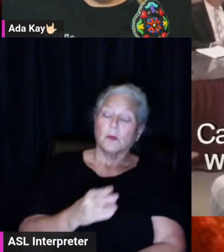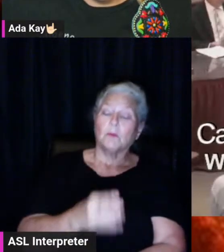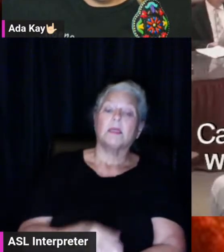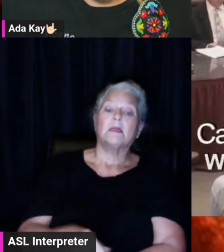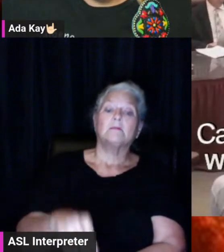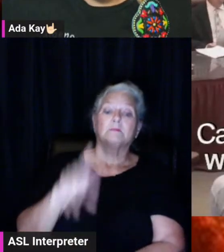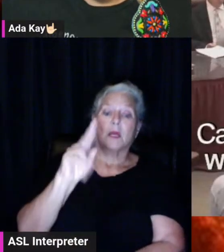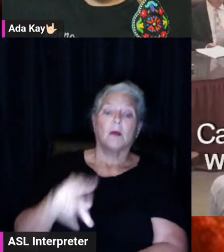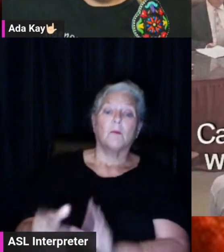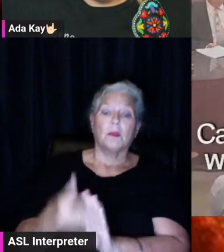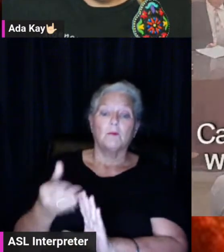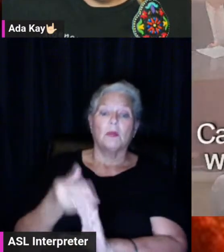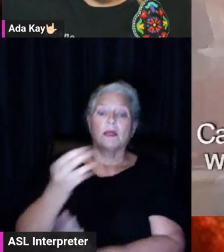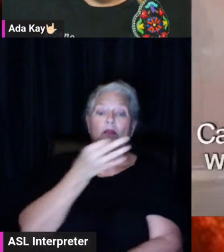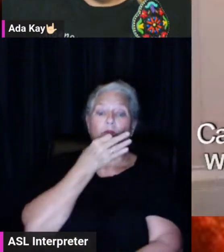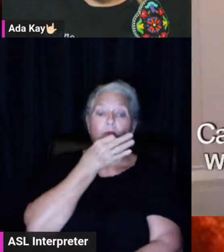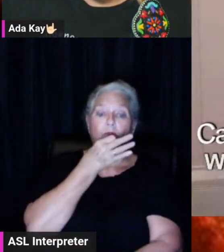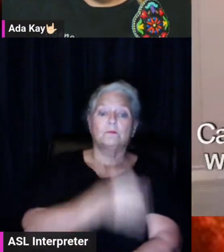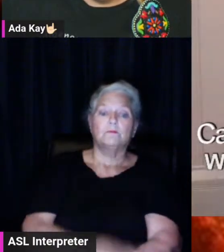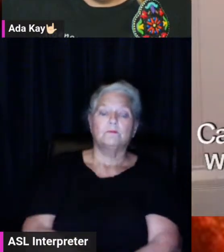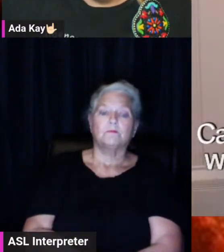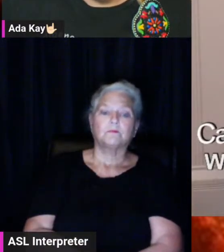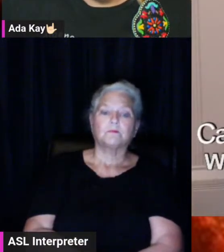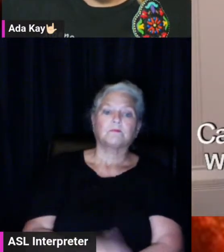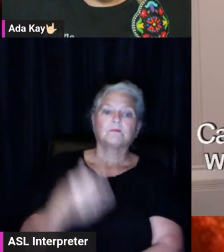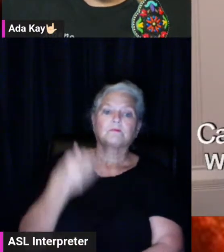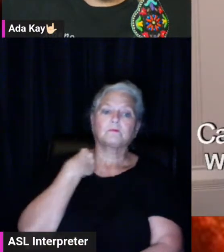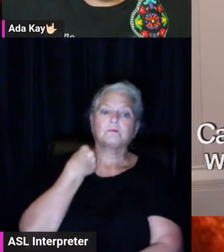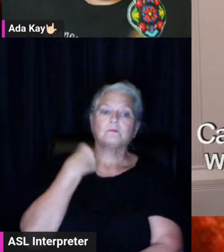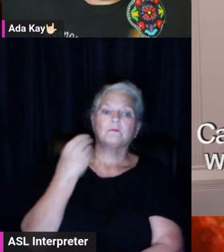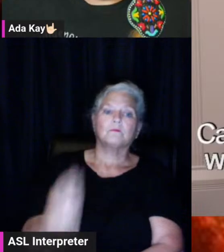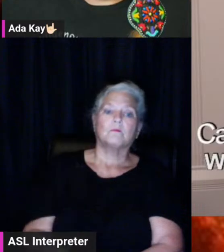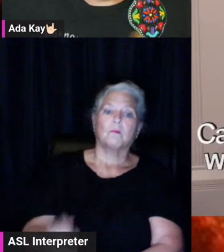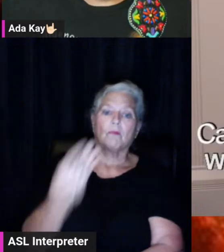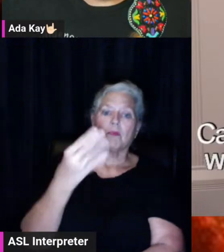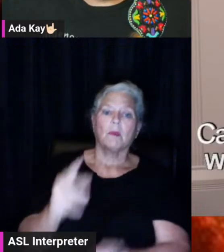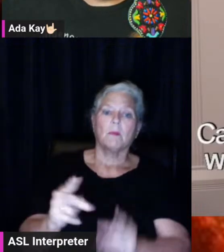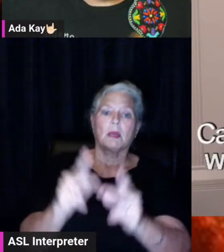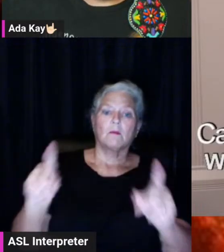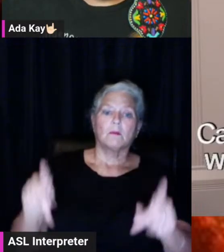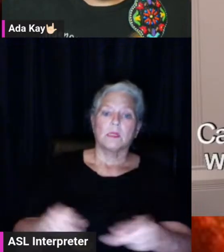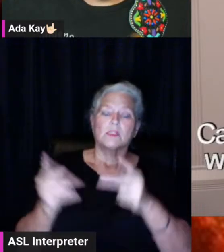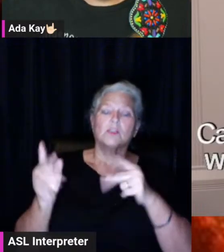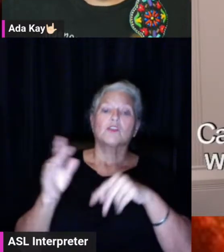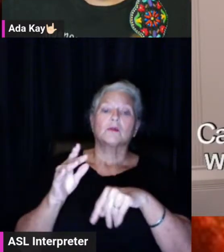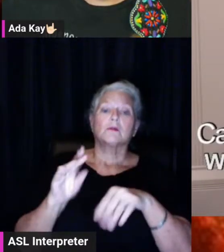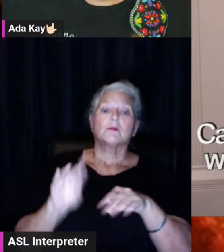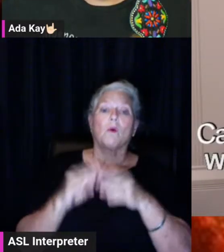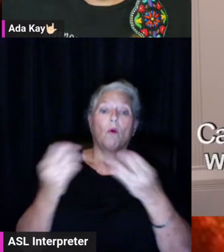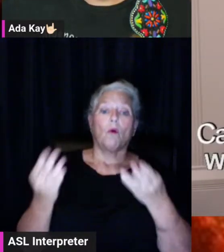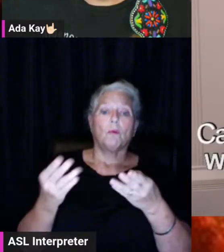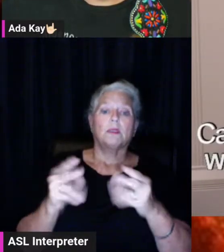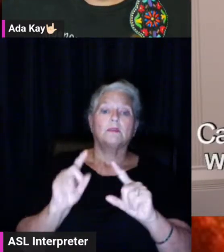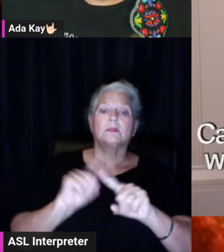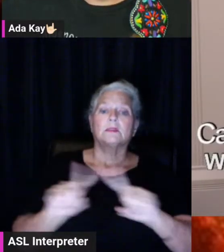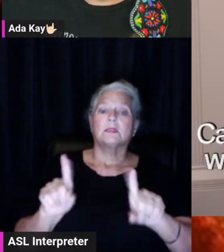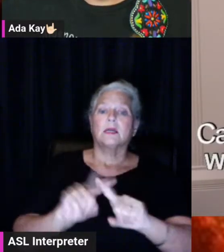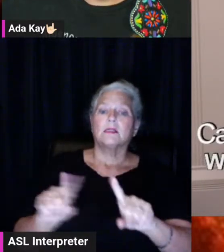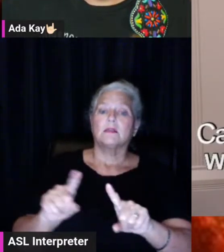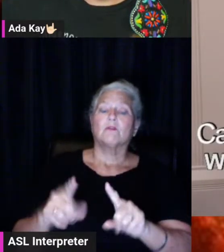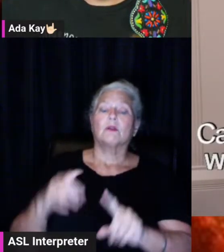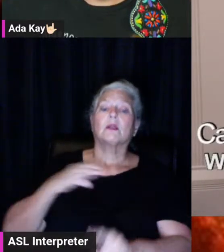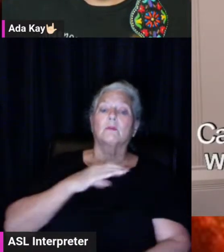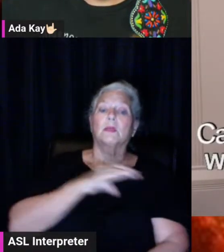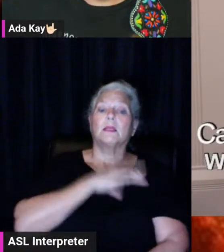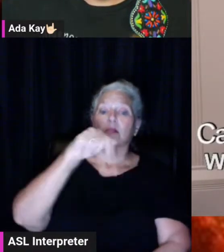more notice, just public notice. We do have many positions available on various committees, and this notice will be